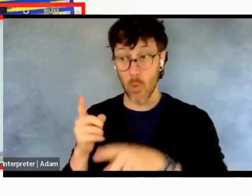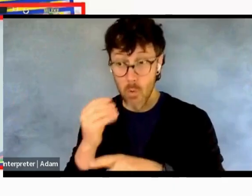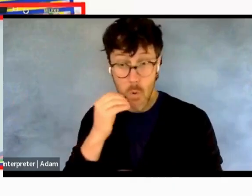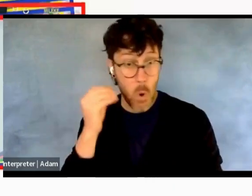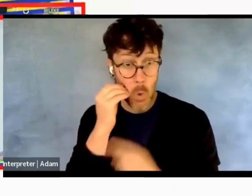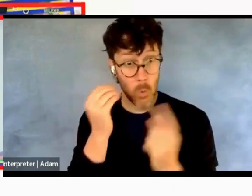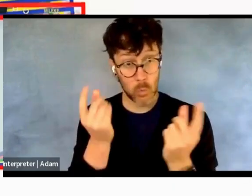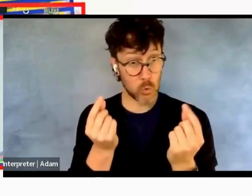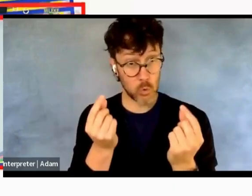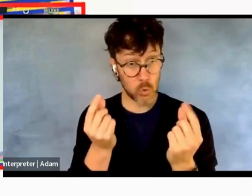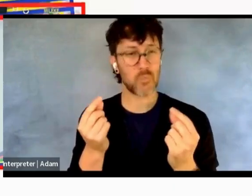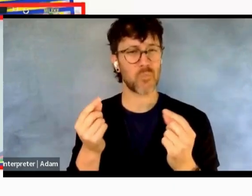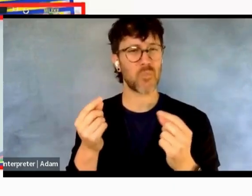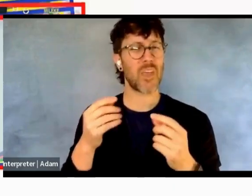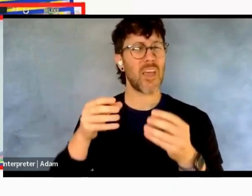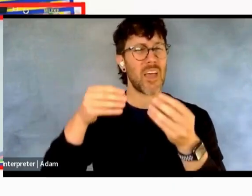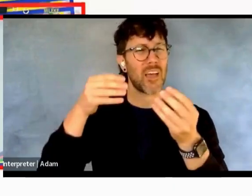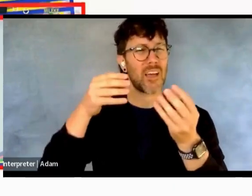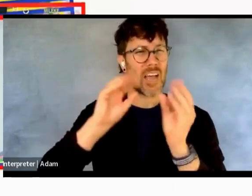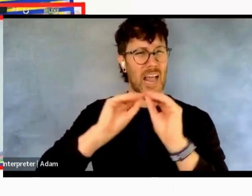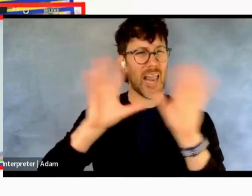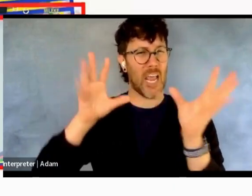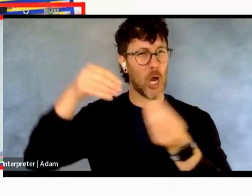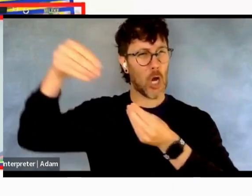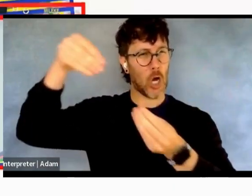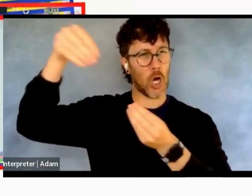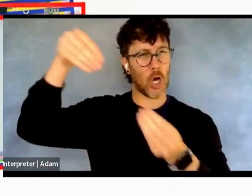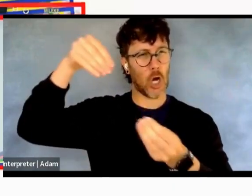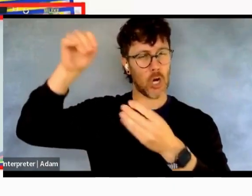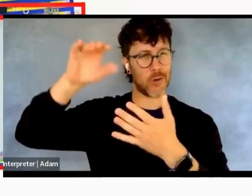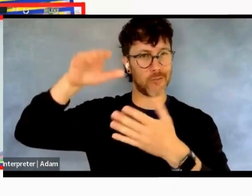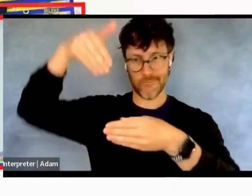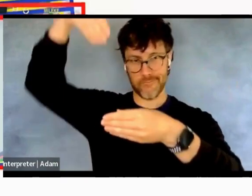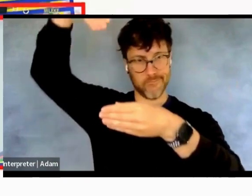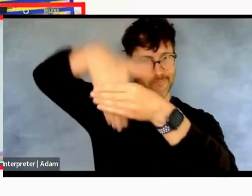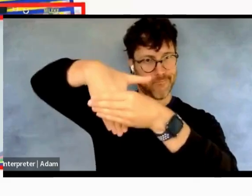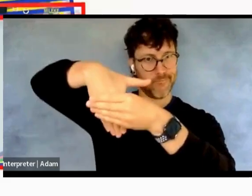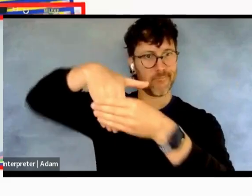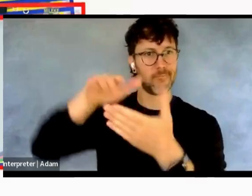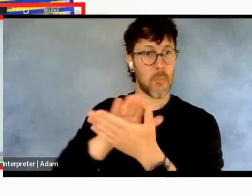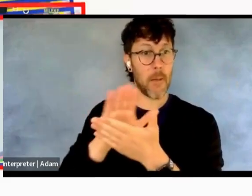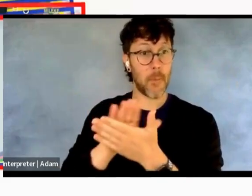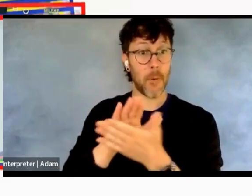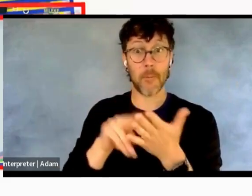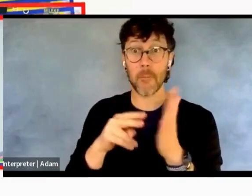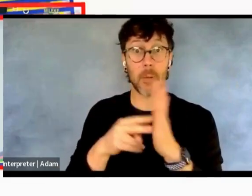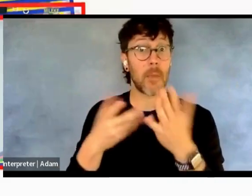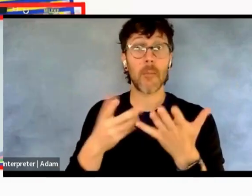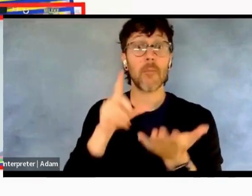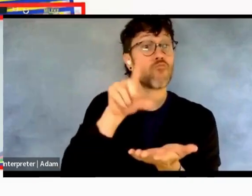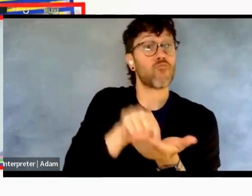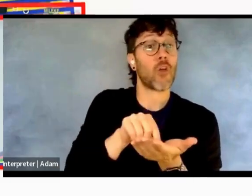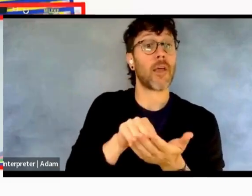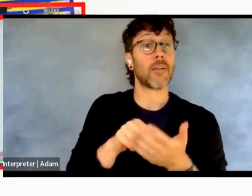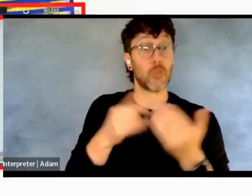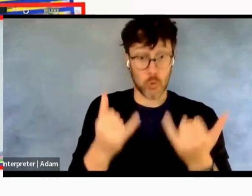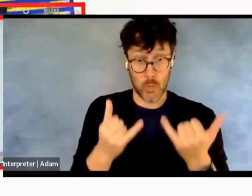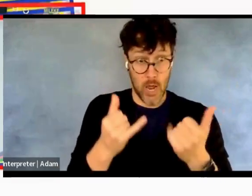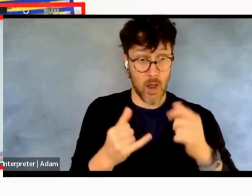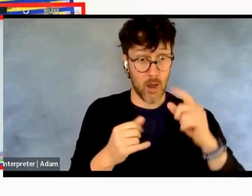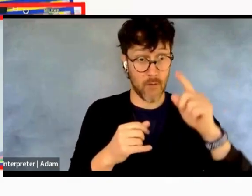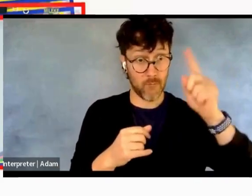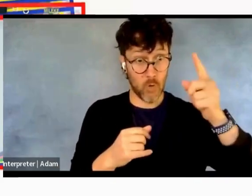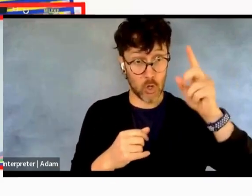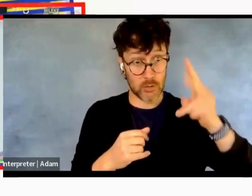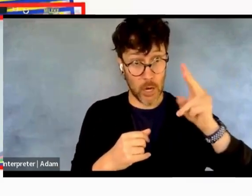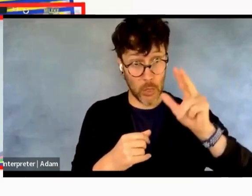these clear sleeves. And what you can do is print out maybe the first 3 things that you're going to do for the day, put them